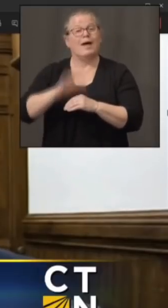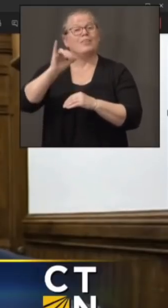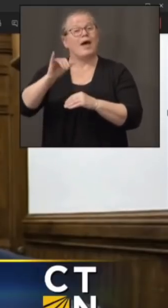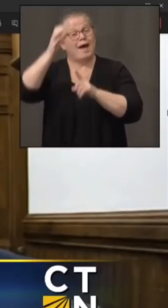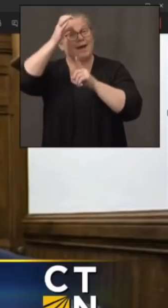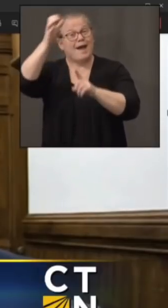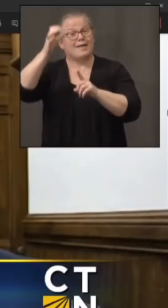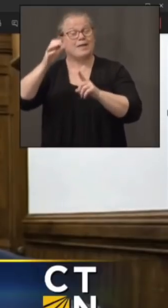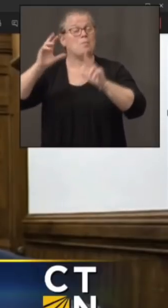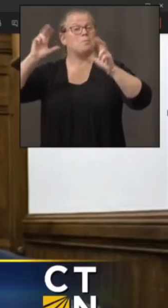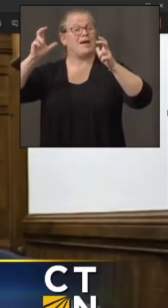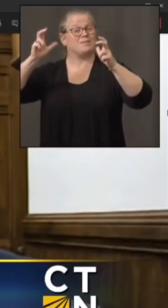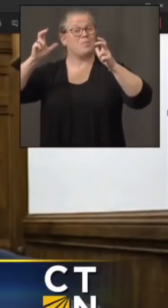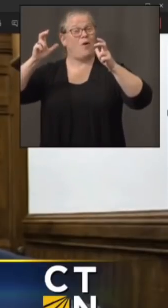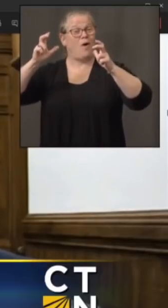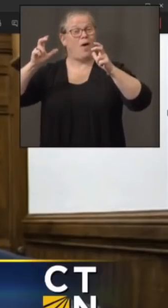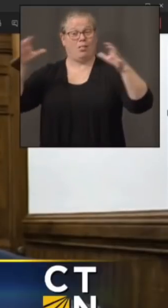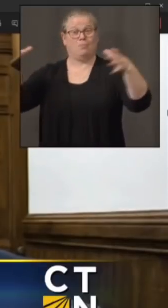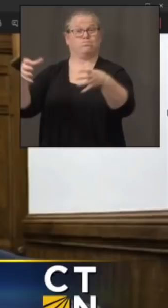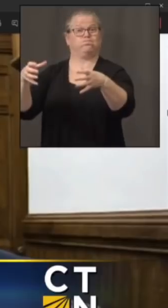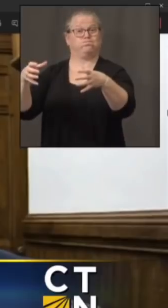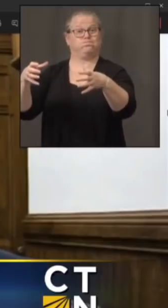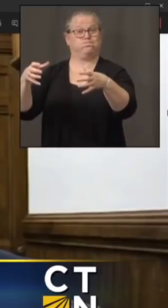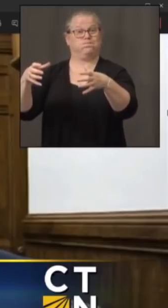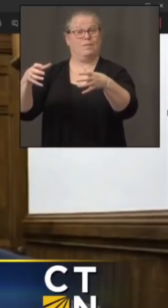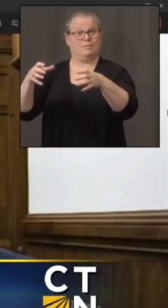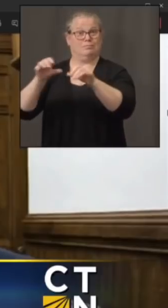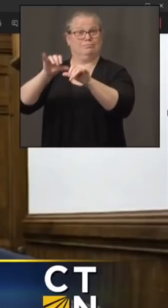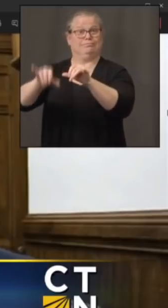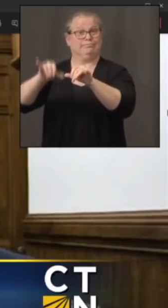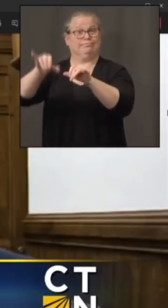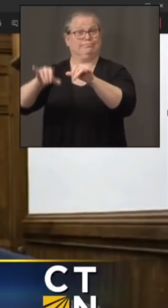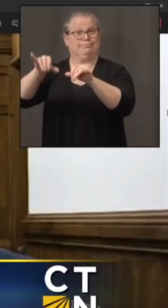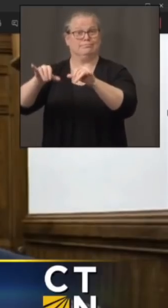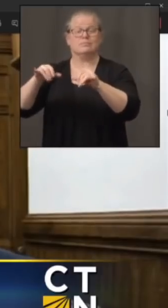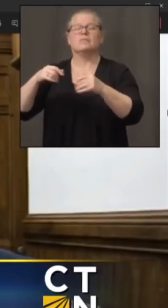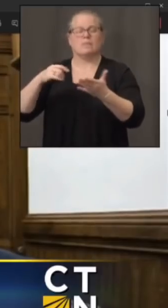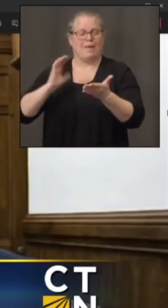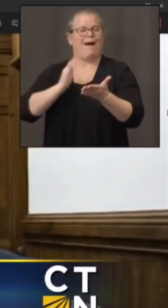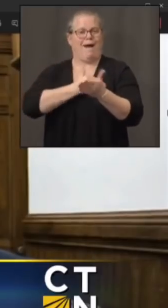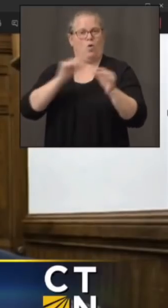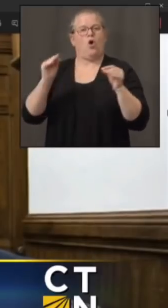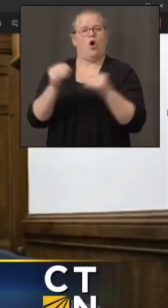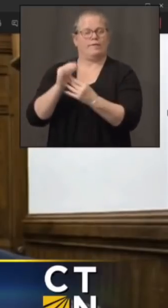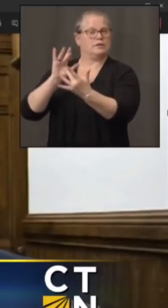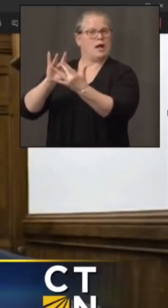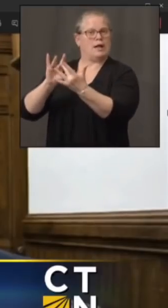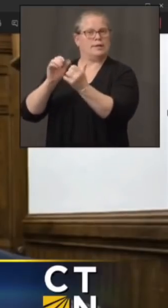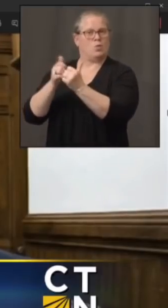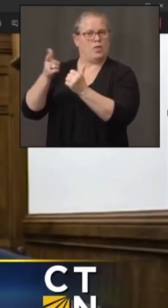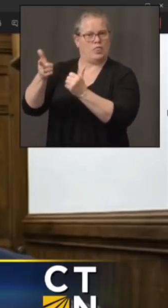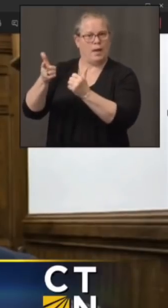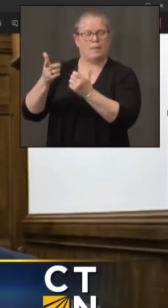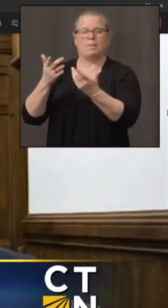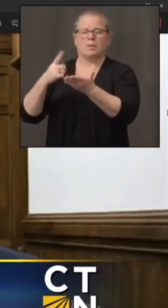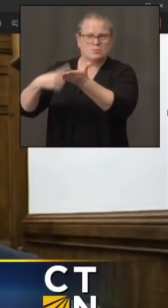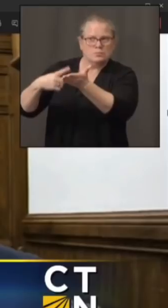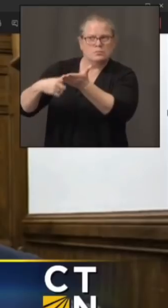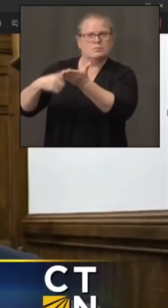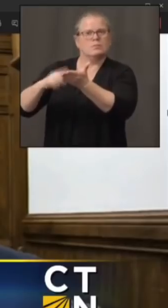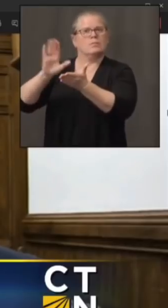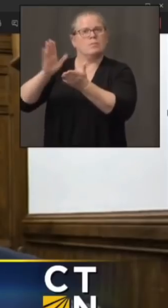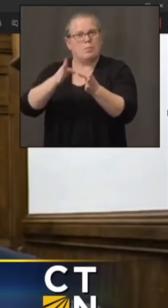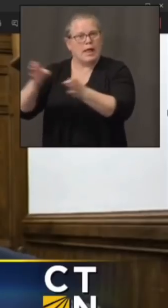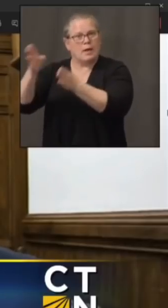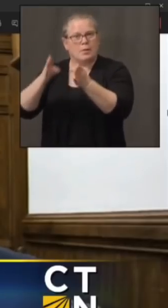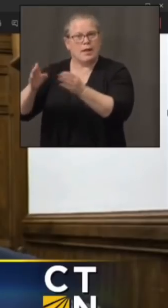Department of Public Health, has been staying in close contact with Mohegan Sun as it deals with their preparation and planning of the bubble. As the